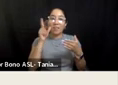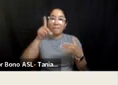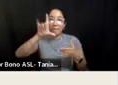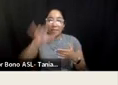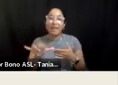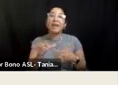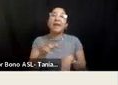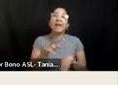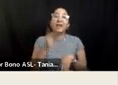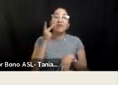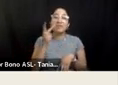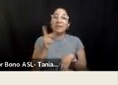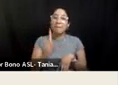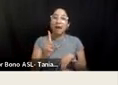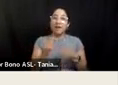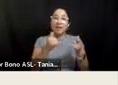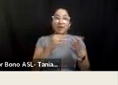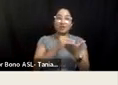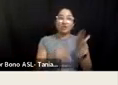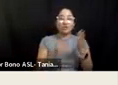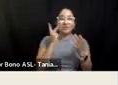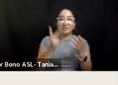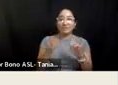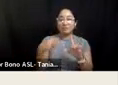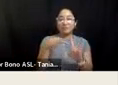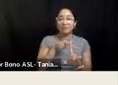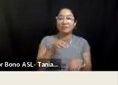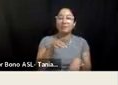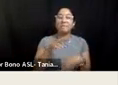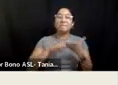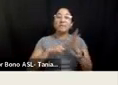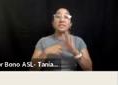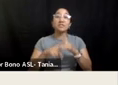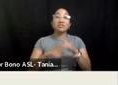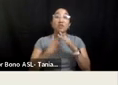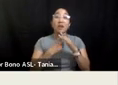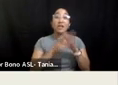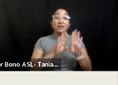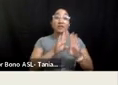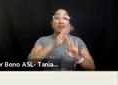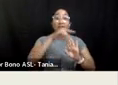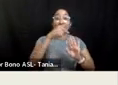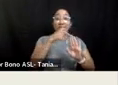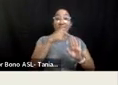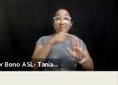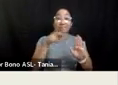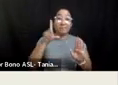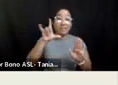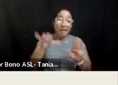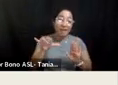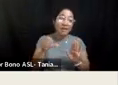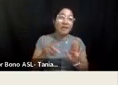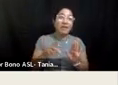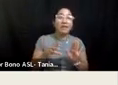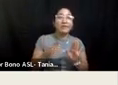don't smell right there. And so starting a play much later, starting the play from